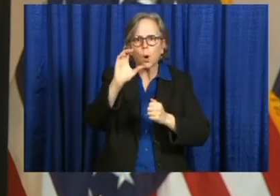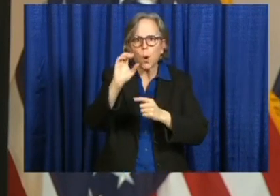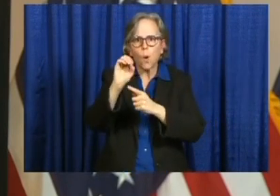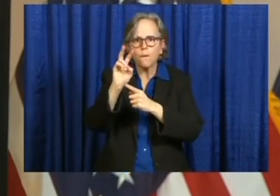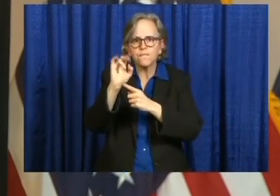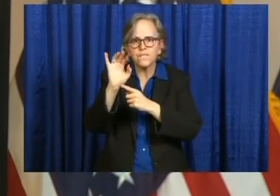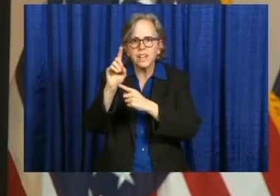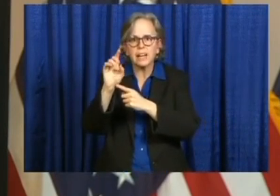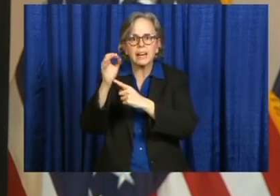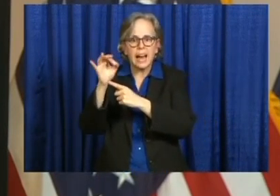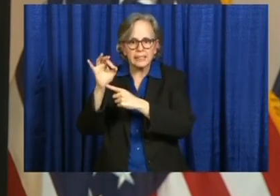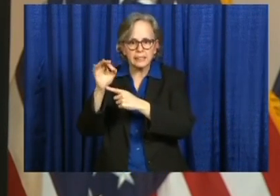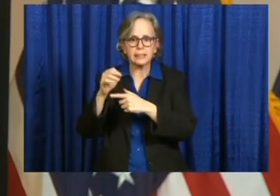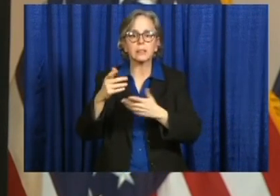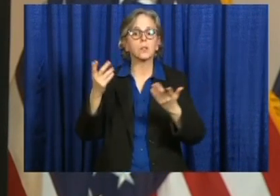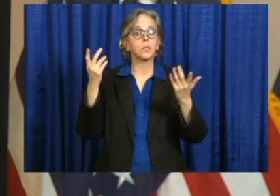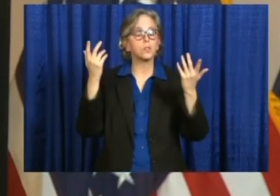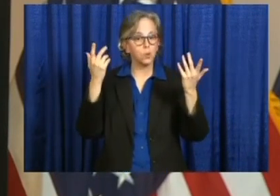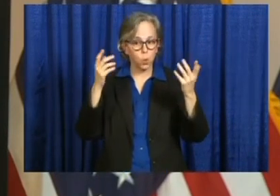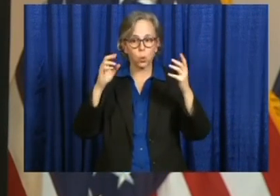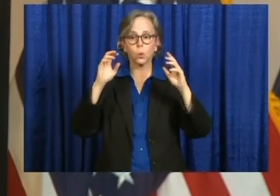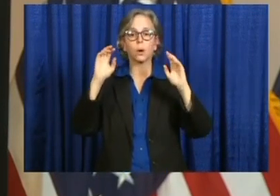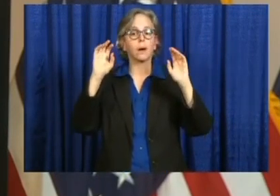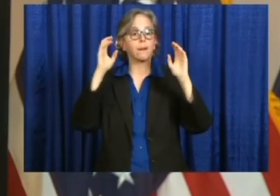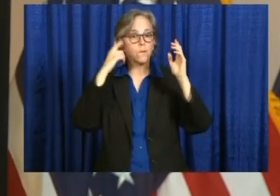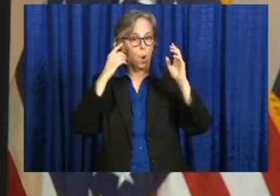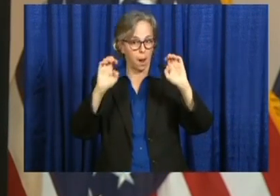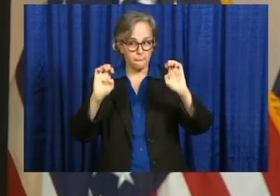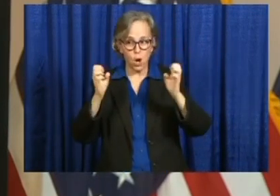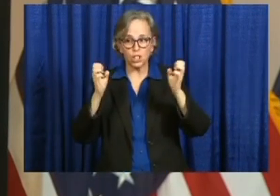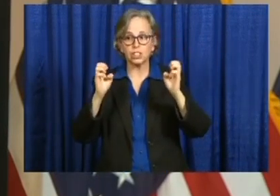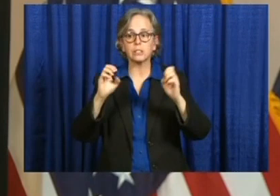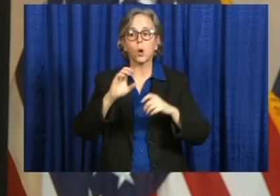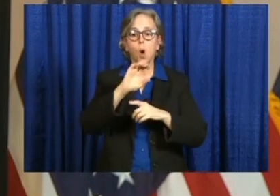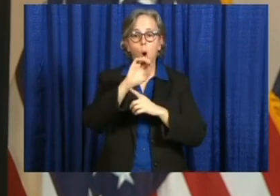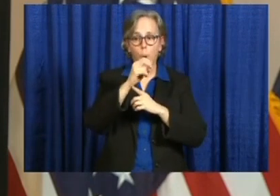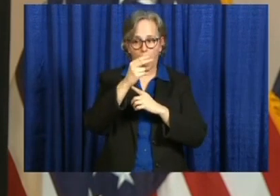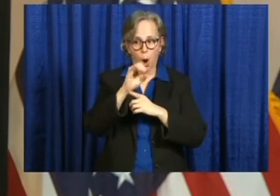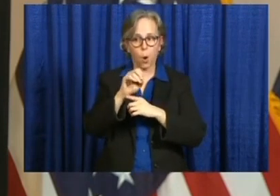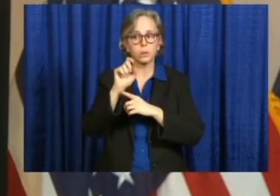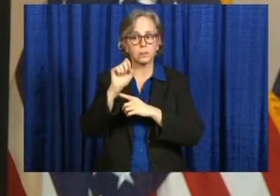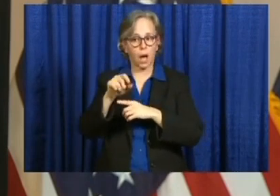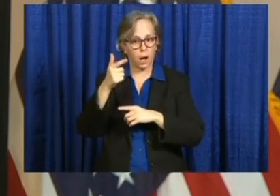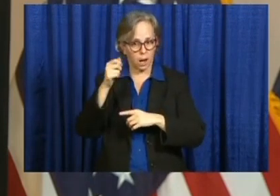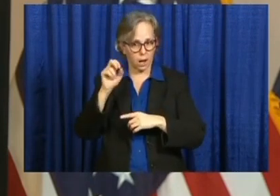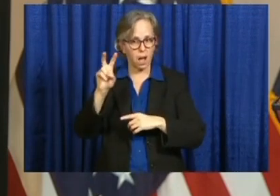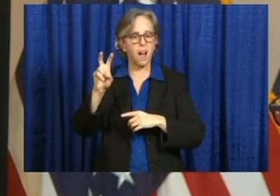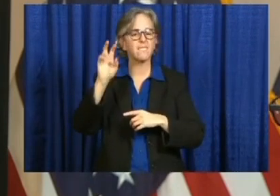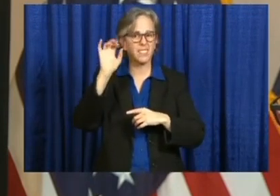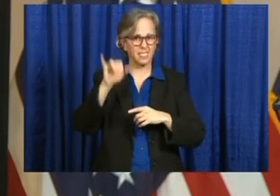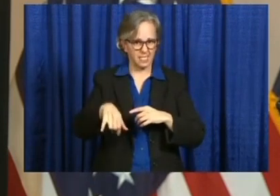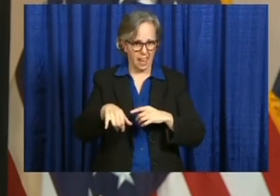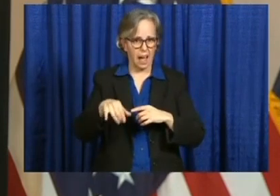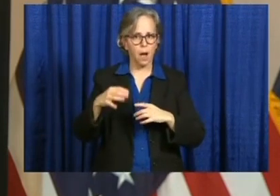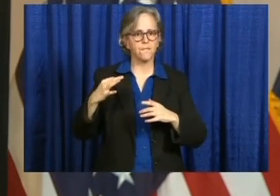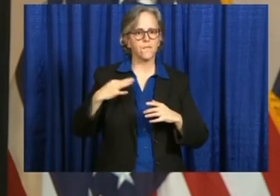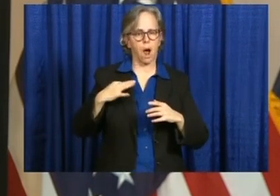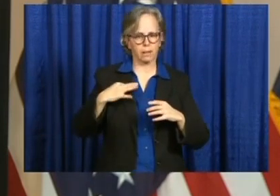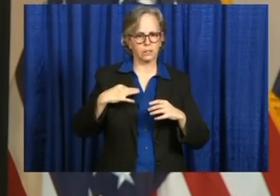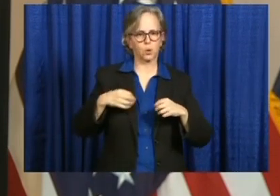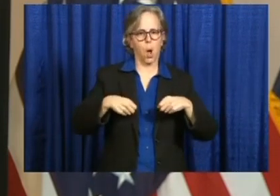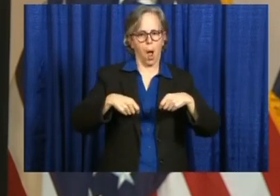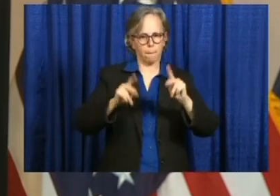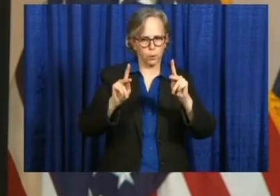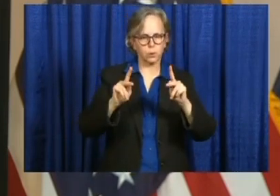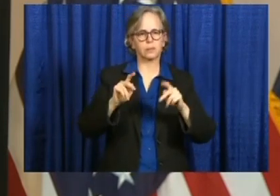togetherohio.gov and you can find volunteer opportunities there. Create some time and space in your home if you have the ability to